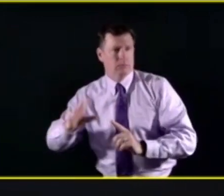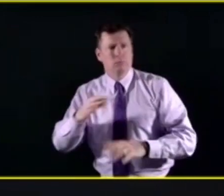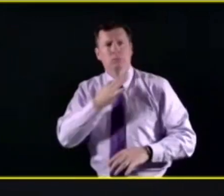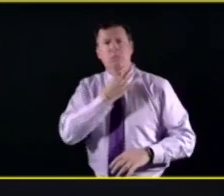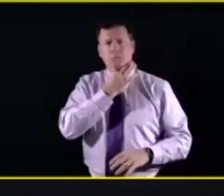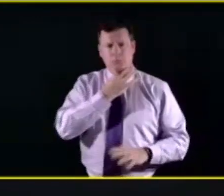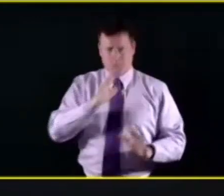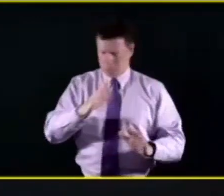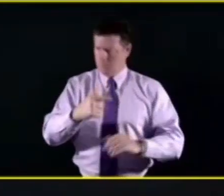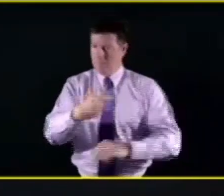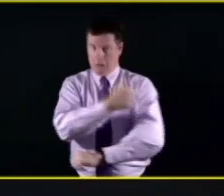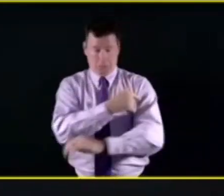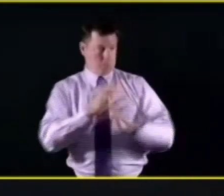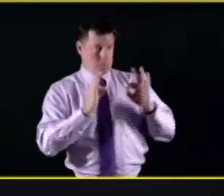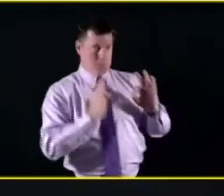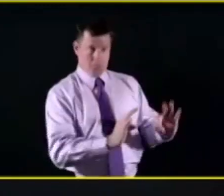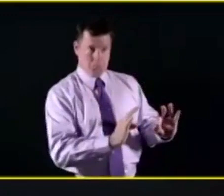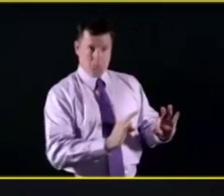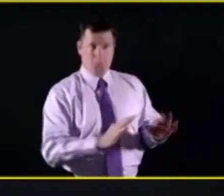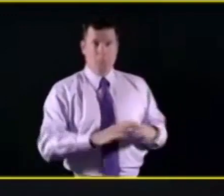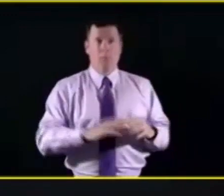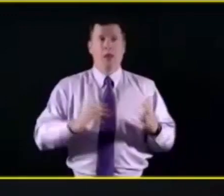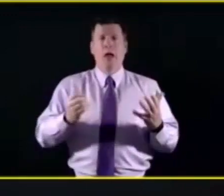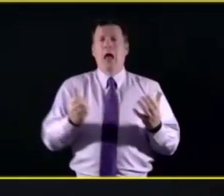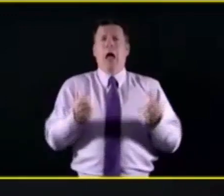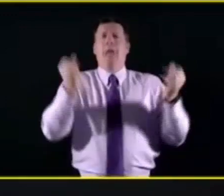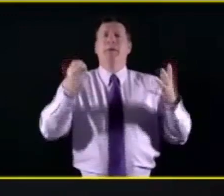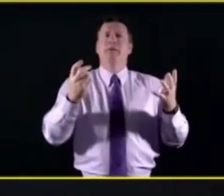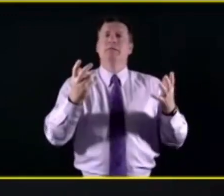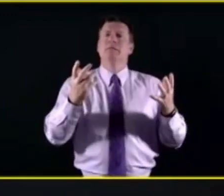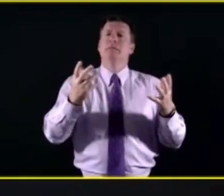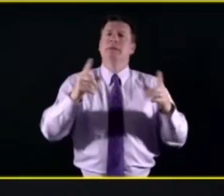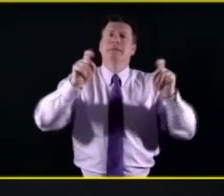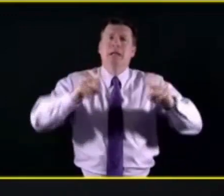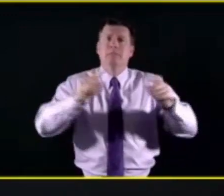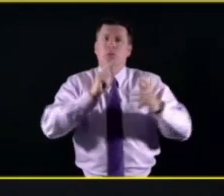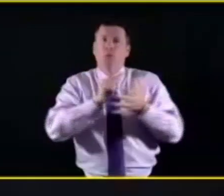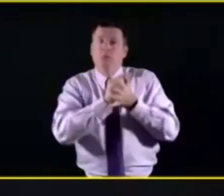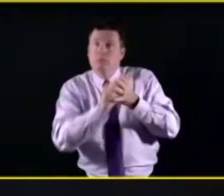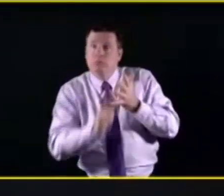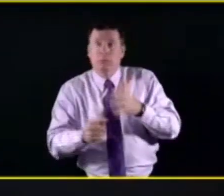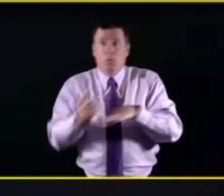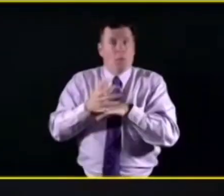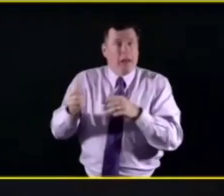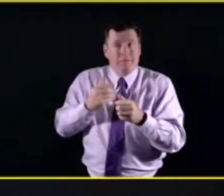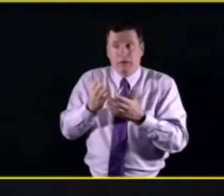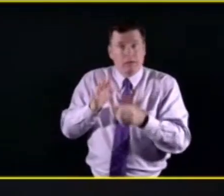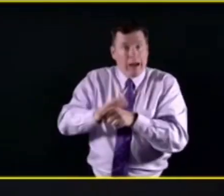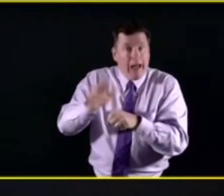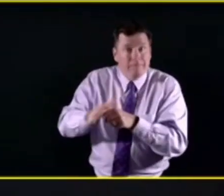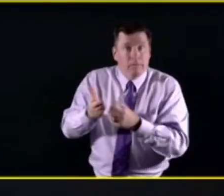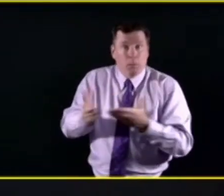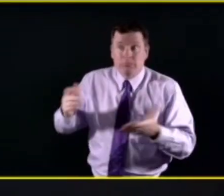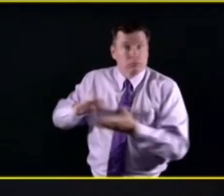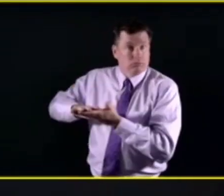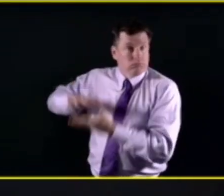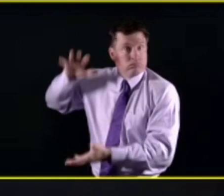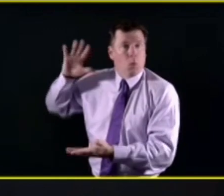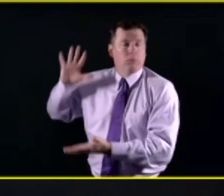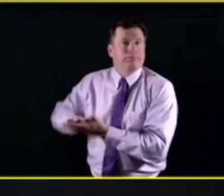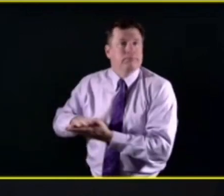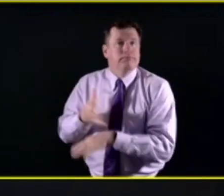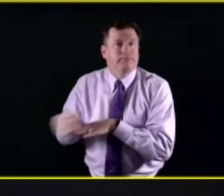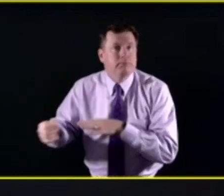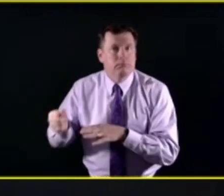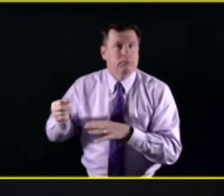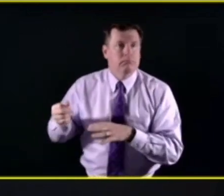month? Well, I don't have the exact number, but I do know that the number that we can provide is much greater than